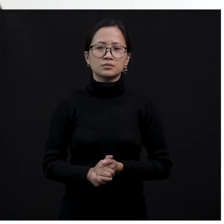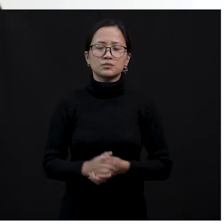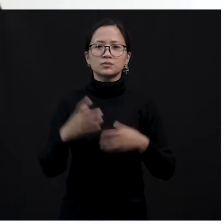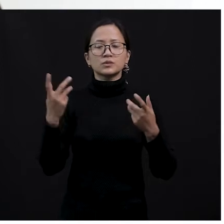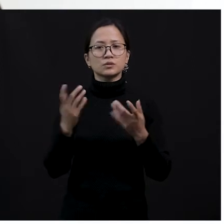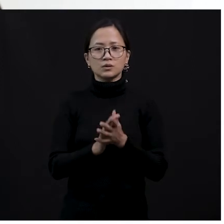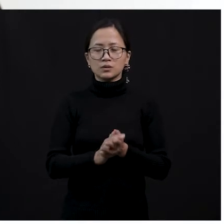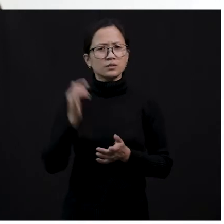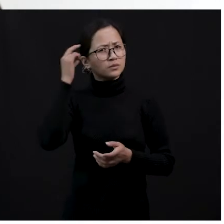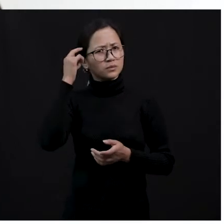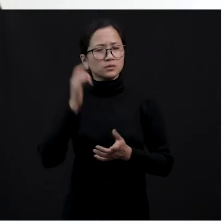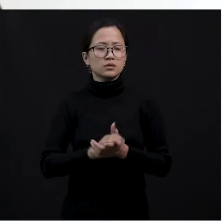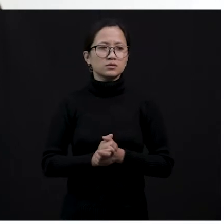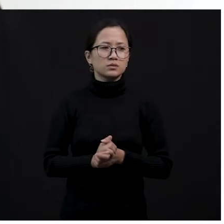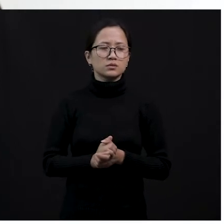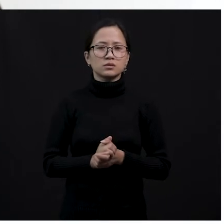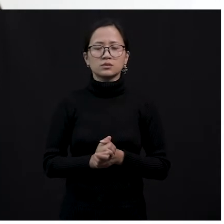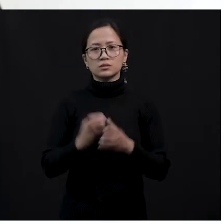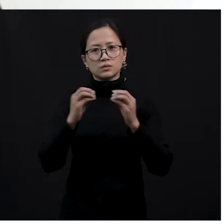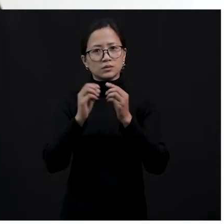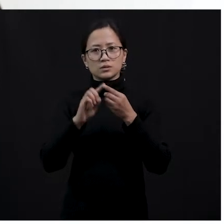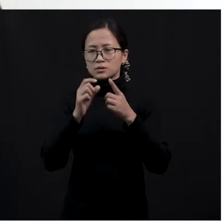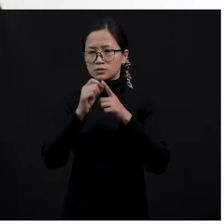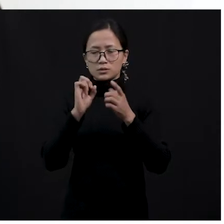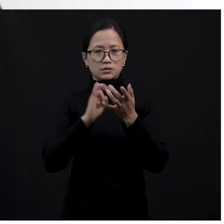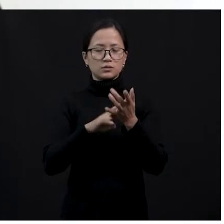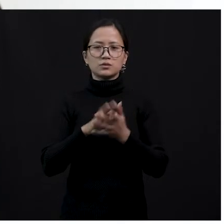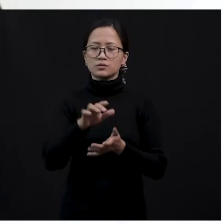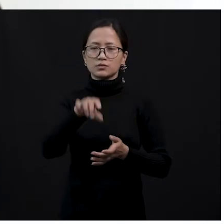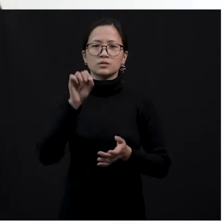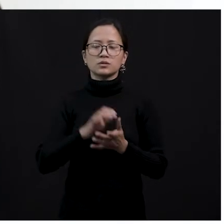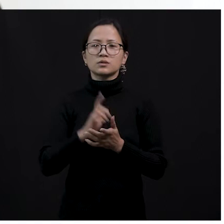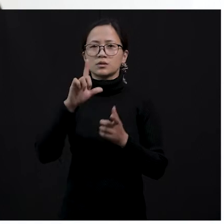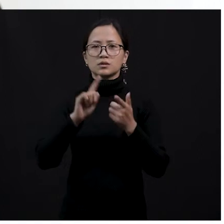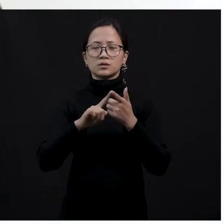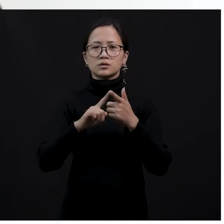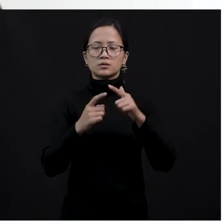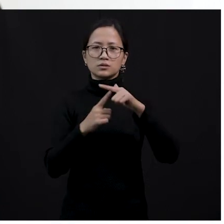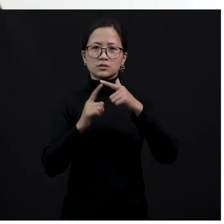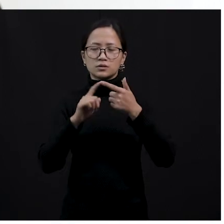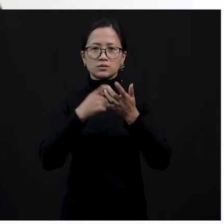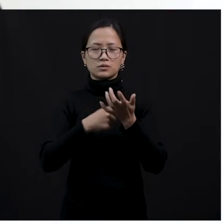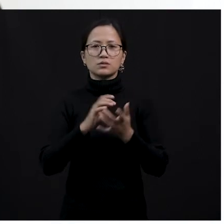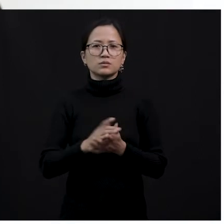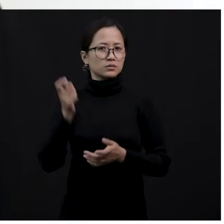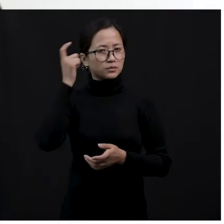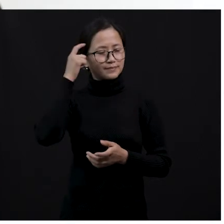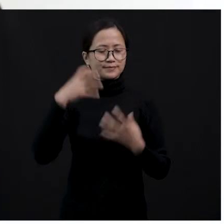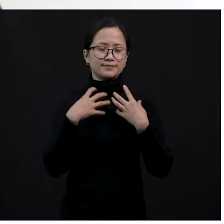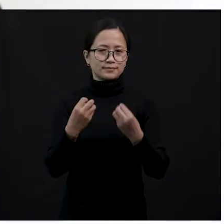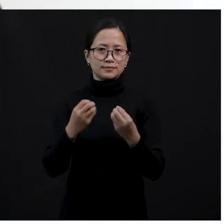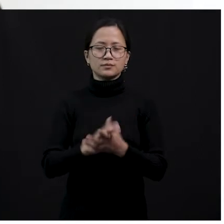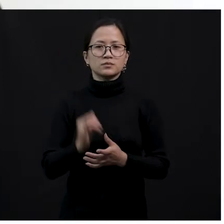Now, what do you think is Bepin Babu's reaction when he found this letter? I want you to think about